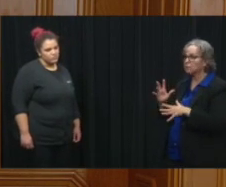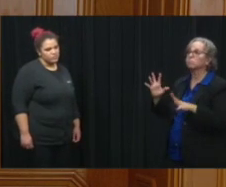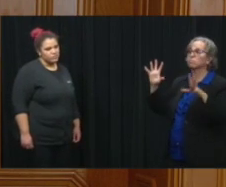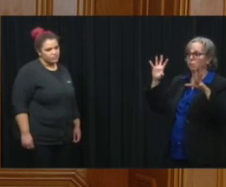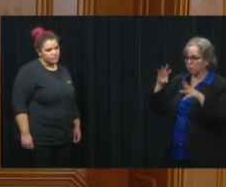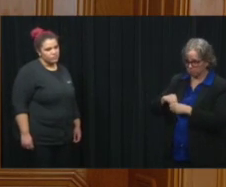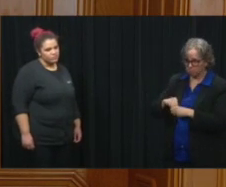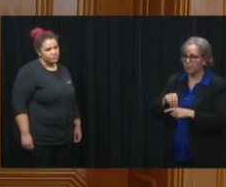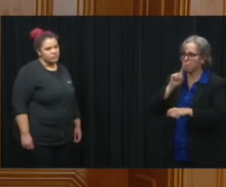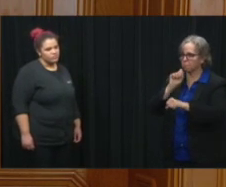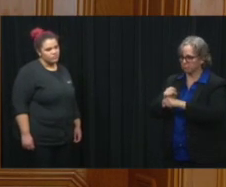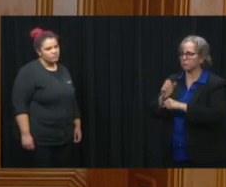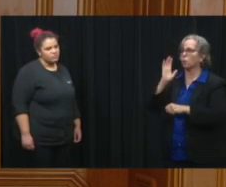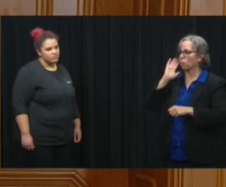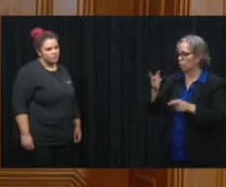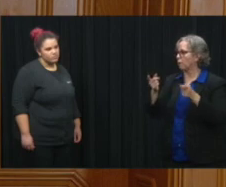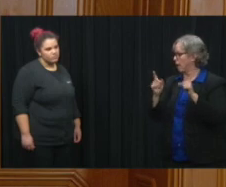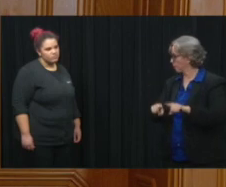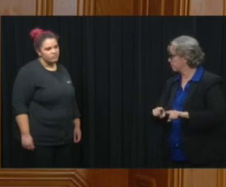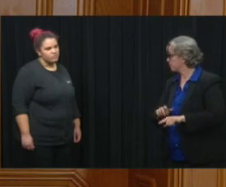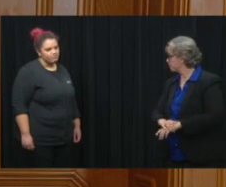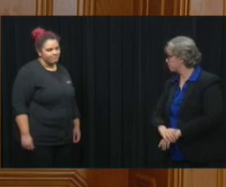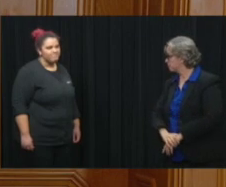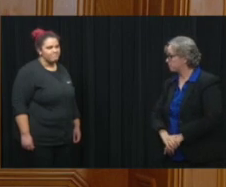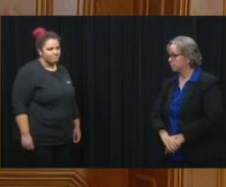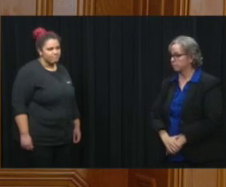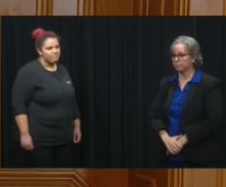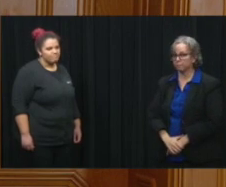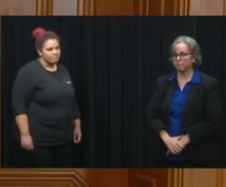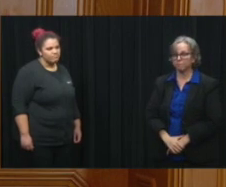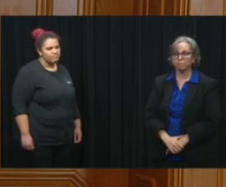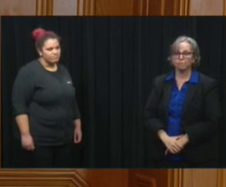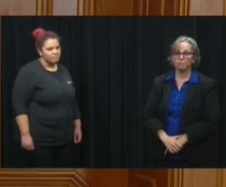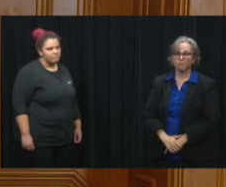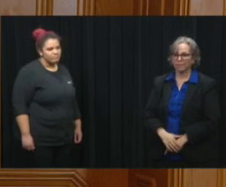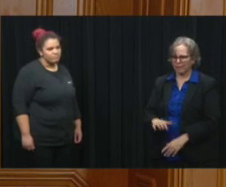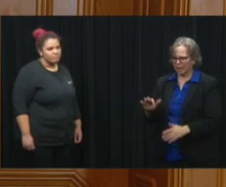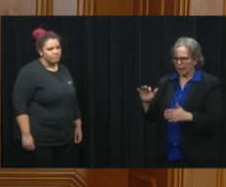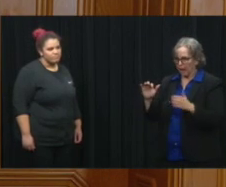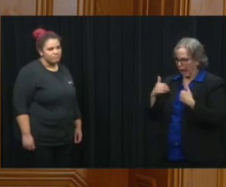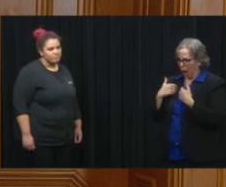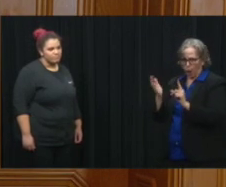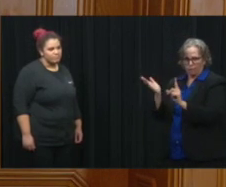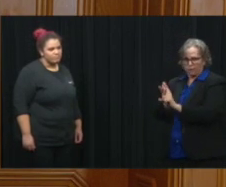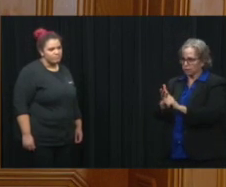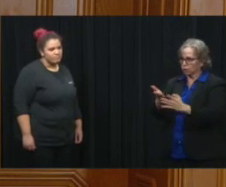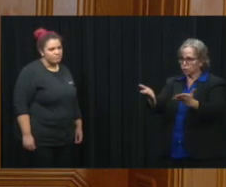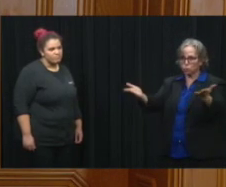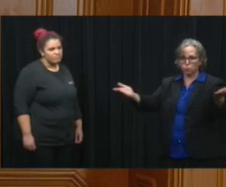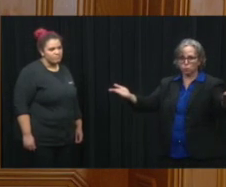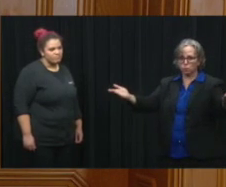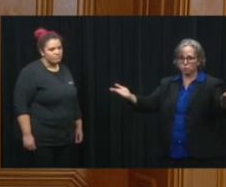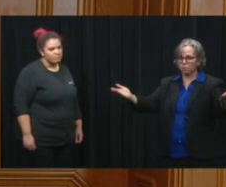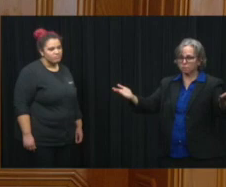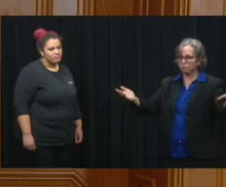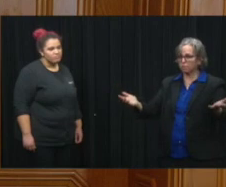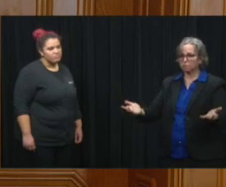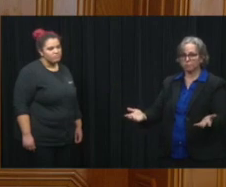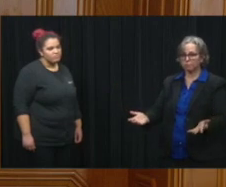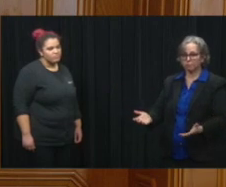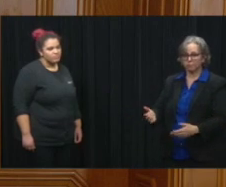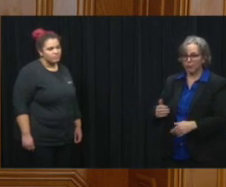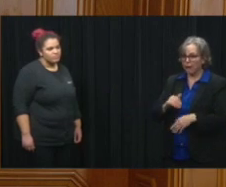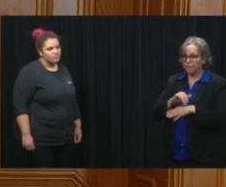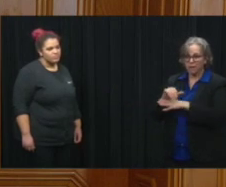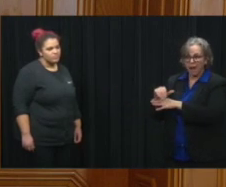I think all people have to do to be convinced of this is look at on the nightly news or the morning news or any